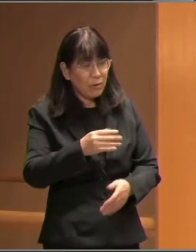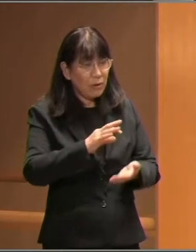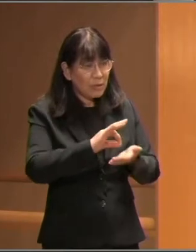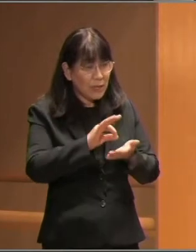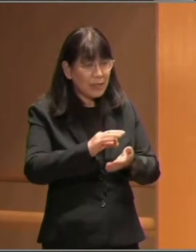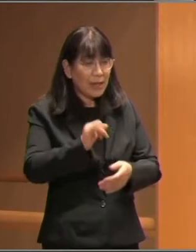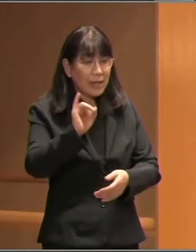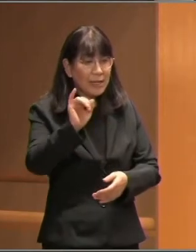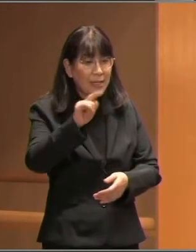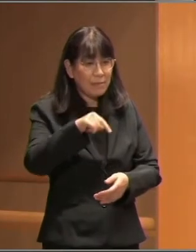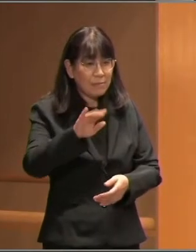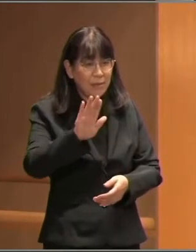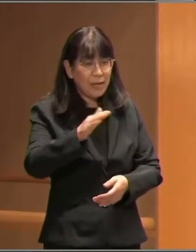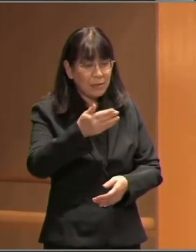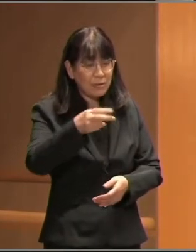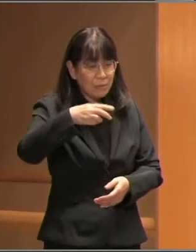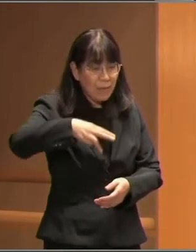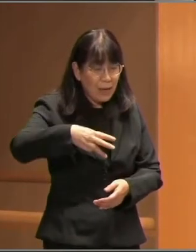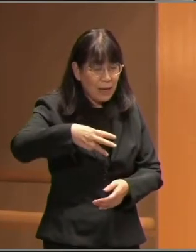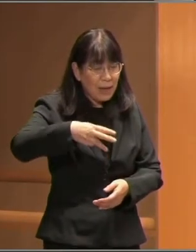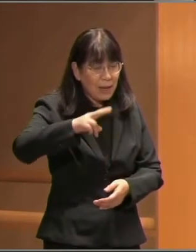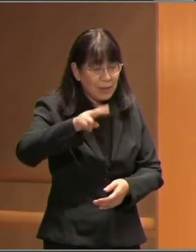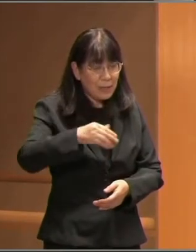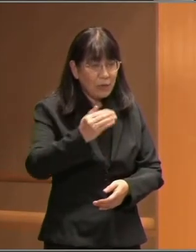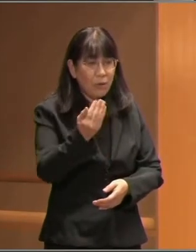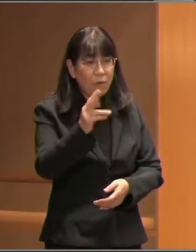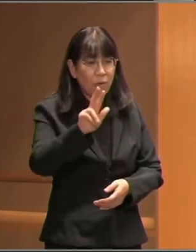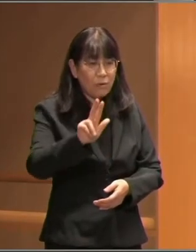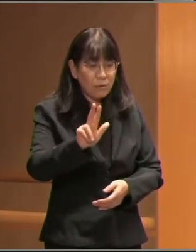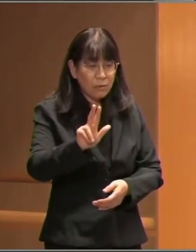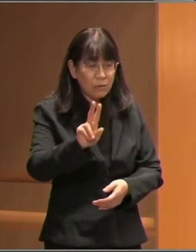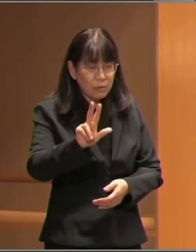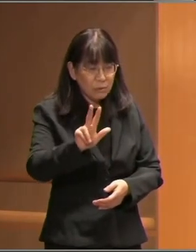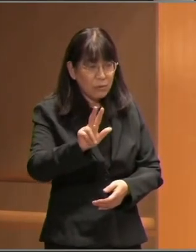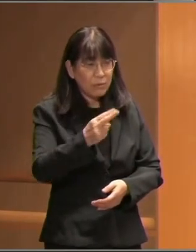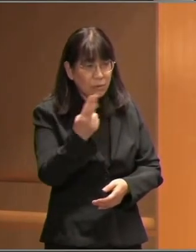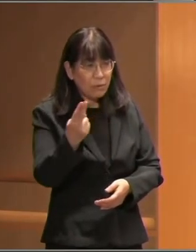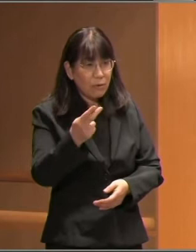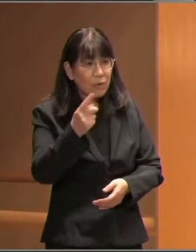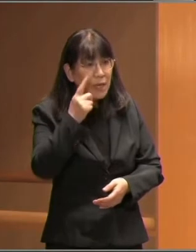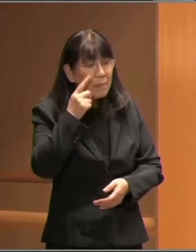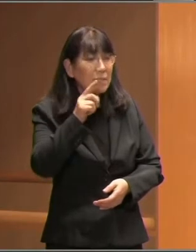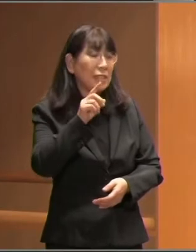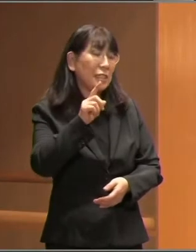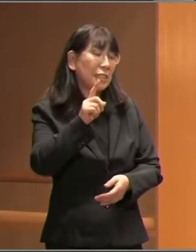intake manifold made of polyamide 6 CNF composite.